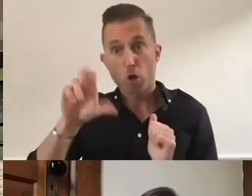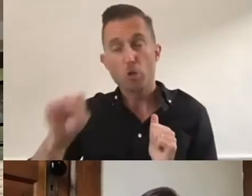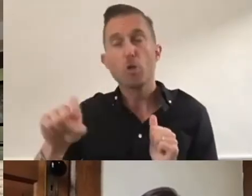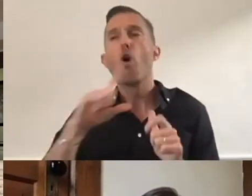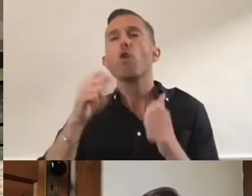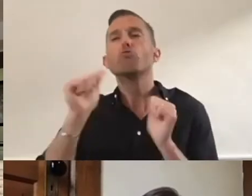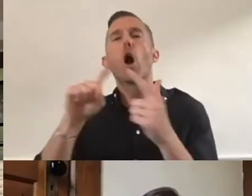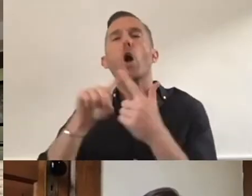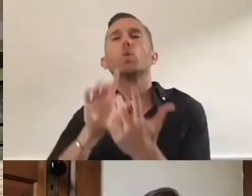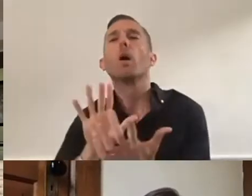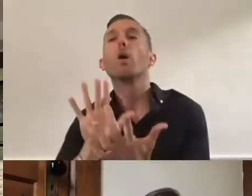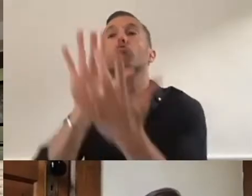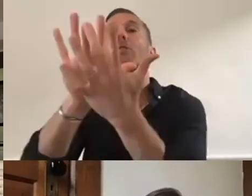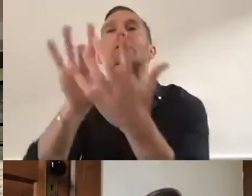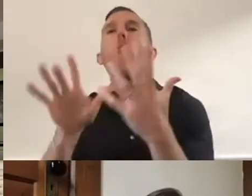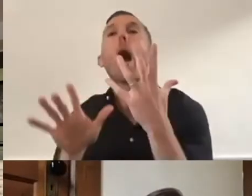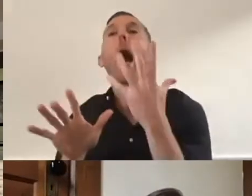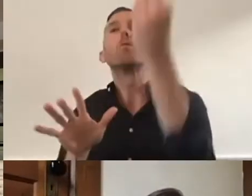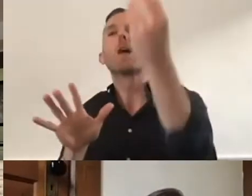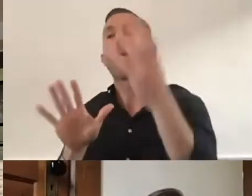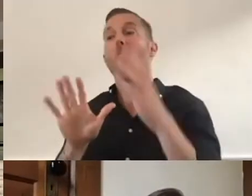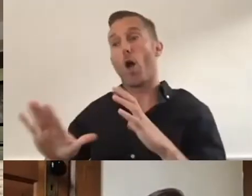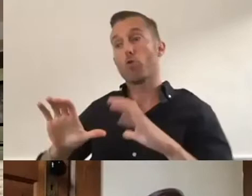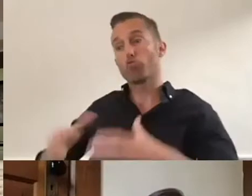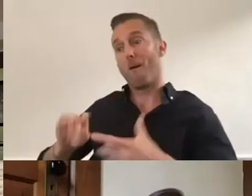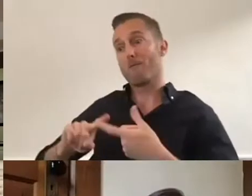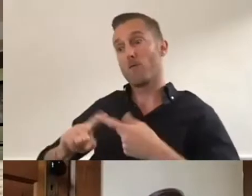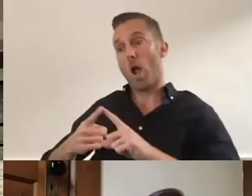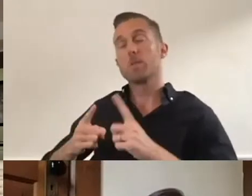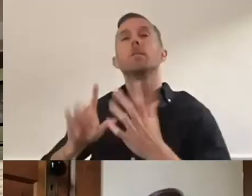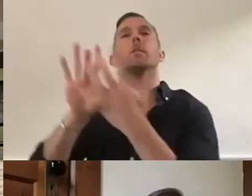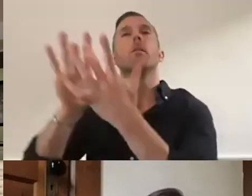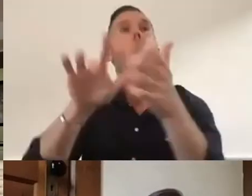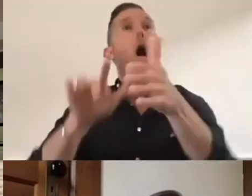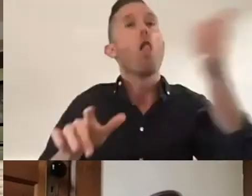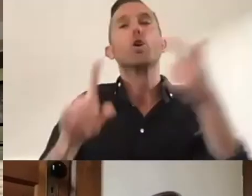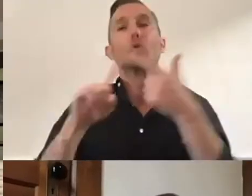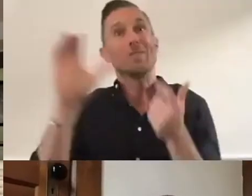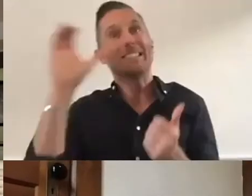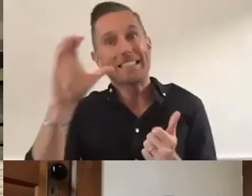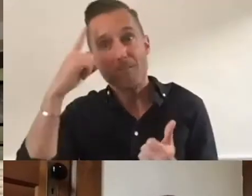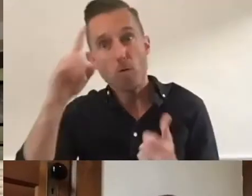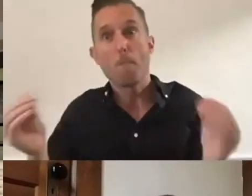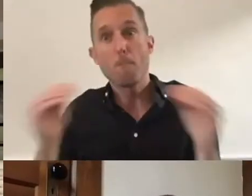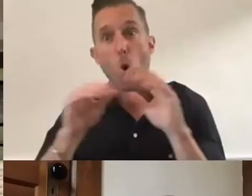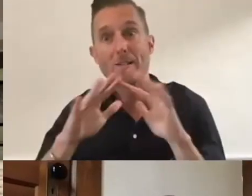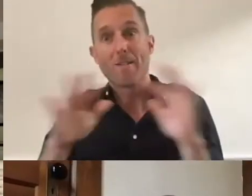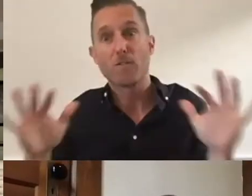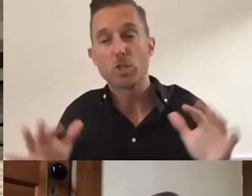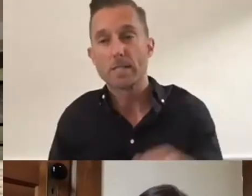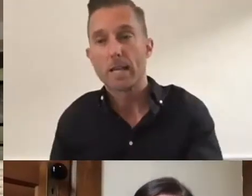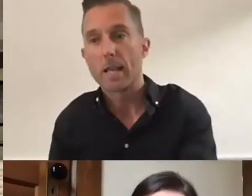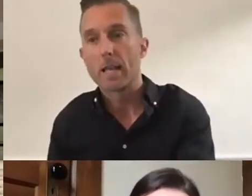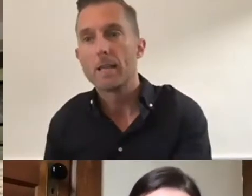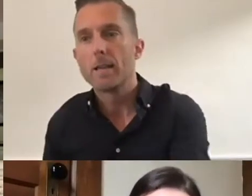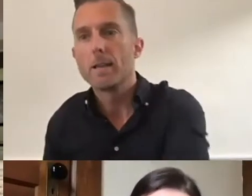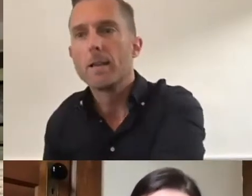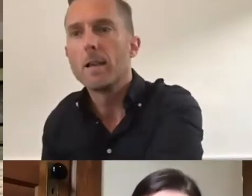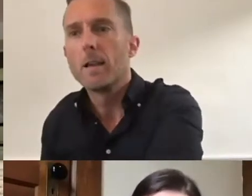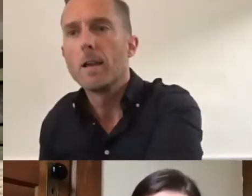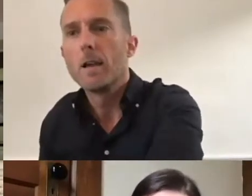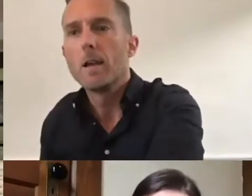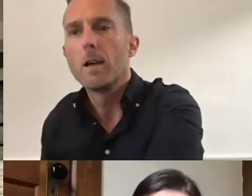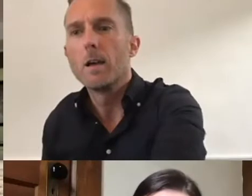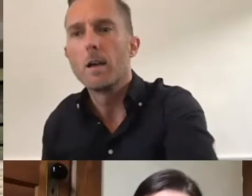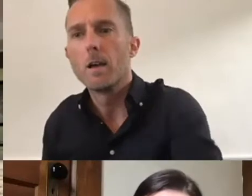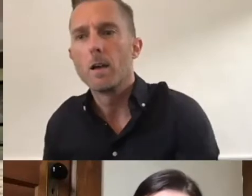of friends to seek out diversity? Well, before we dive into it, I